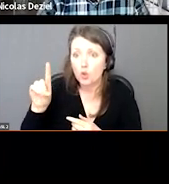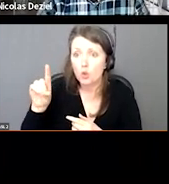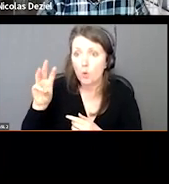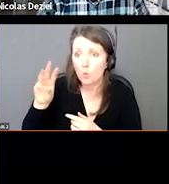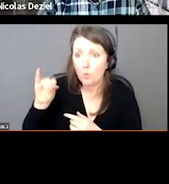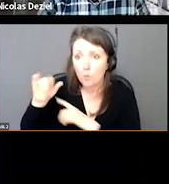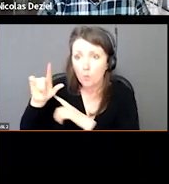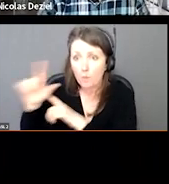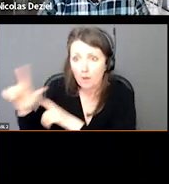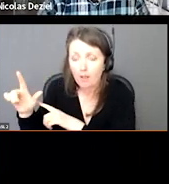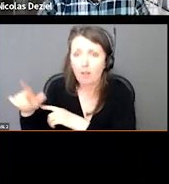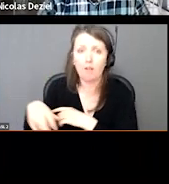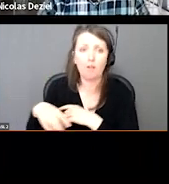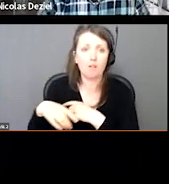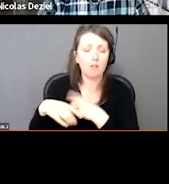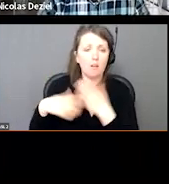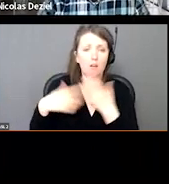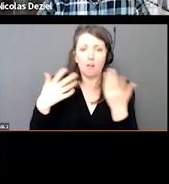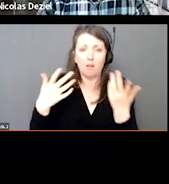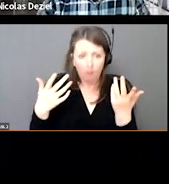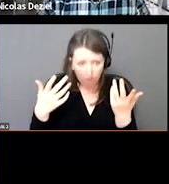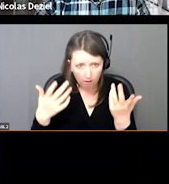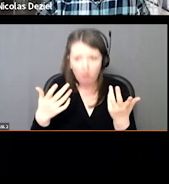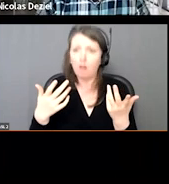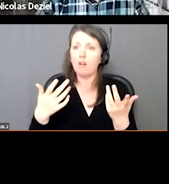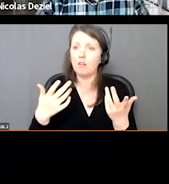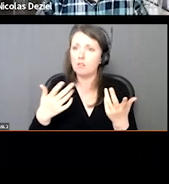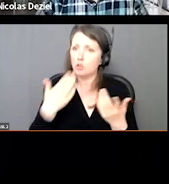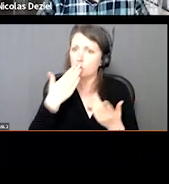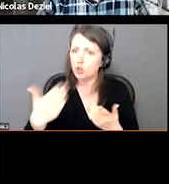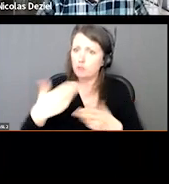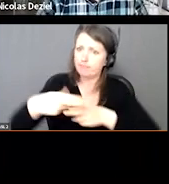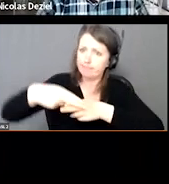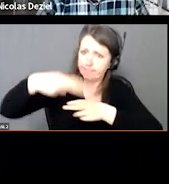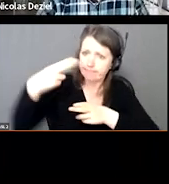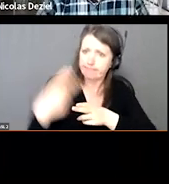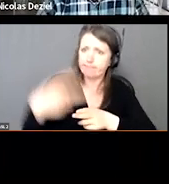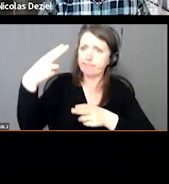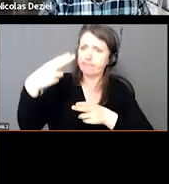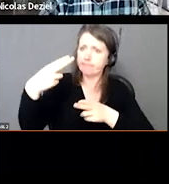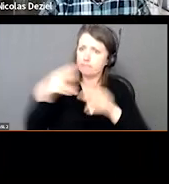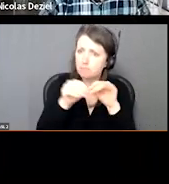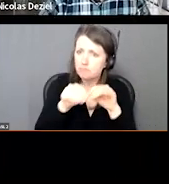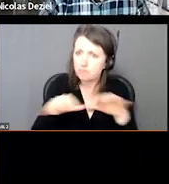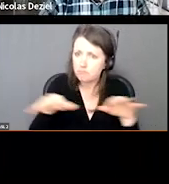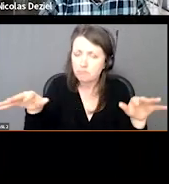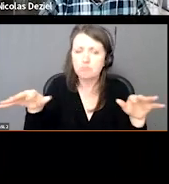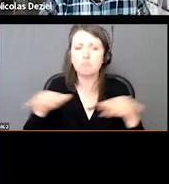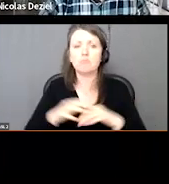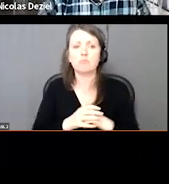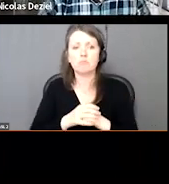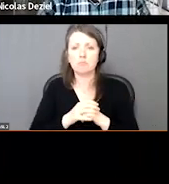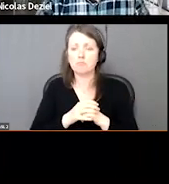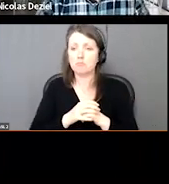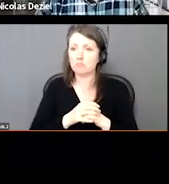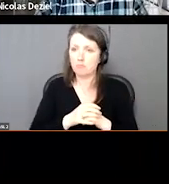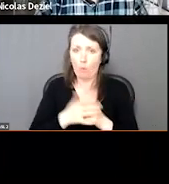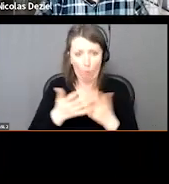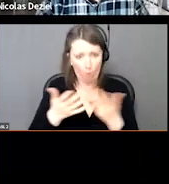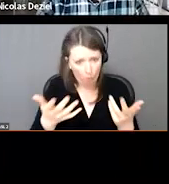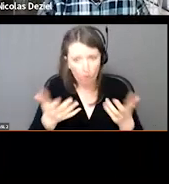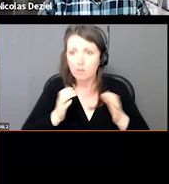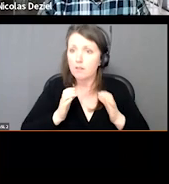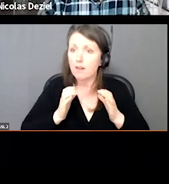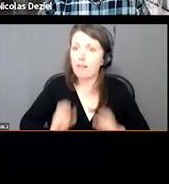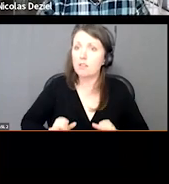product or service, and you make that positive association with consumers in the marketplace, that your product is a high quality product, it's